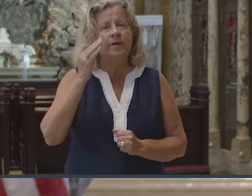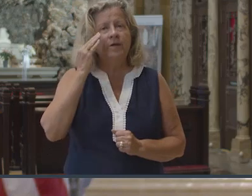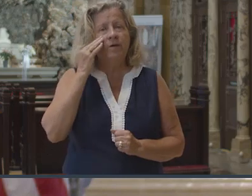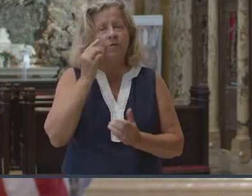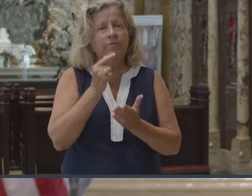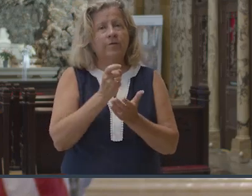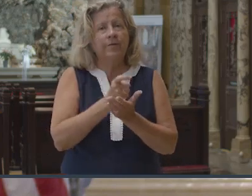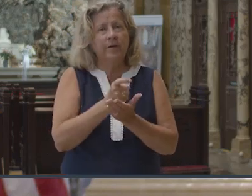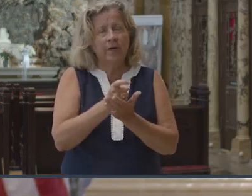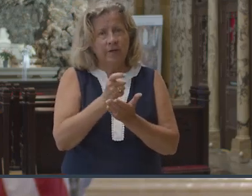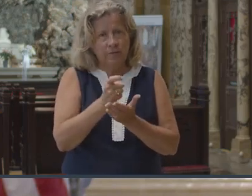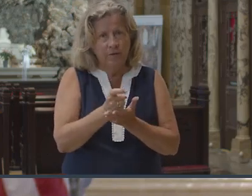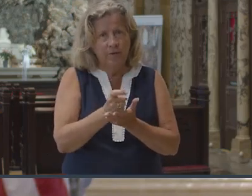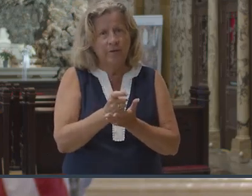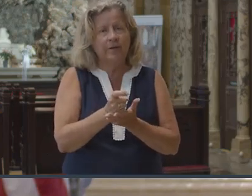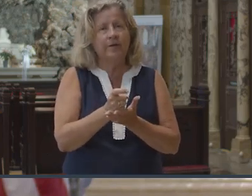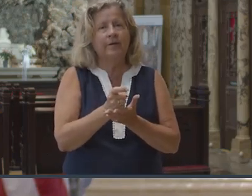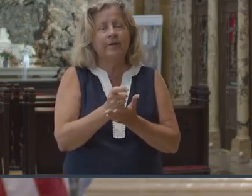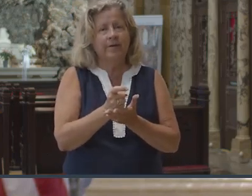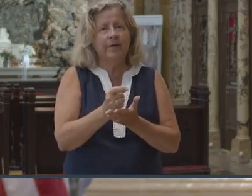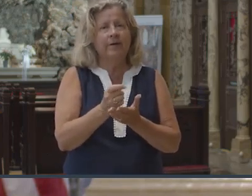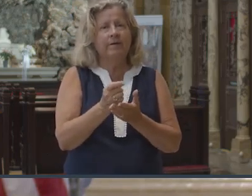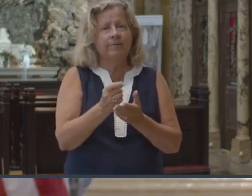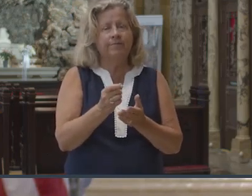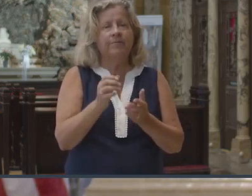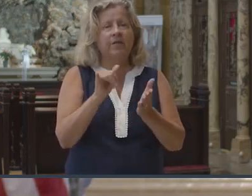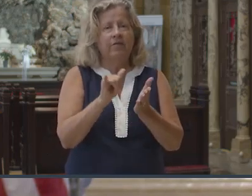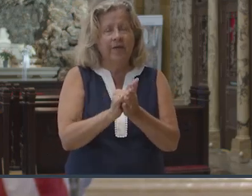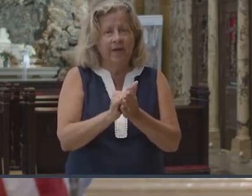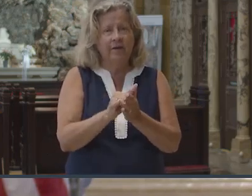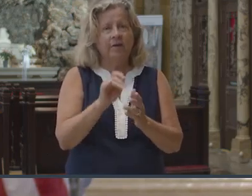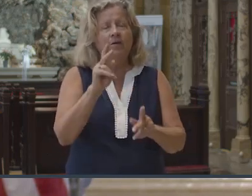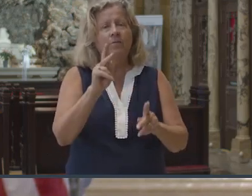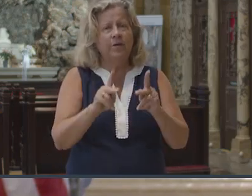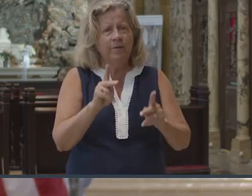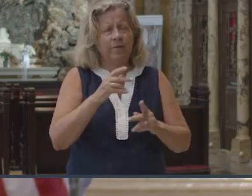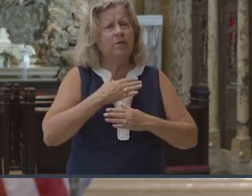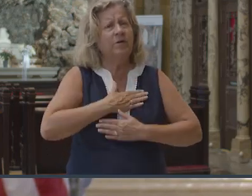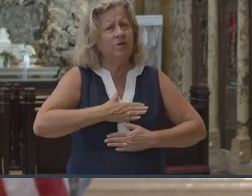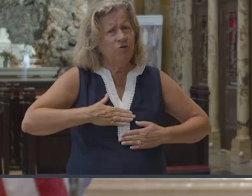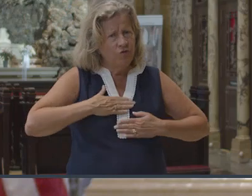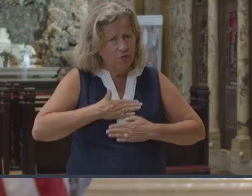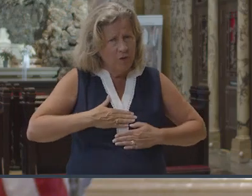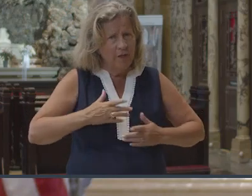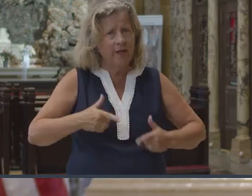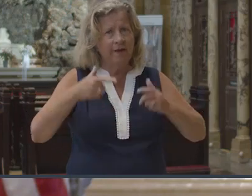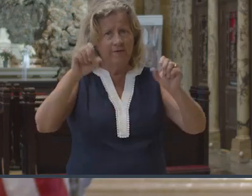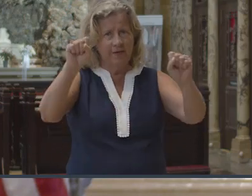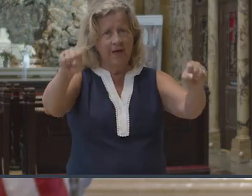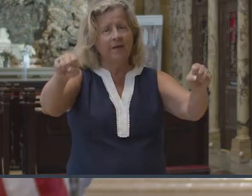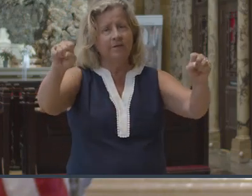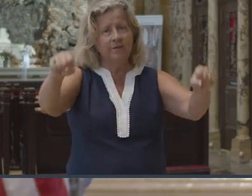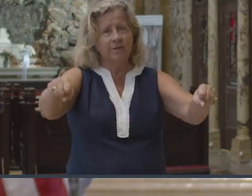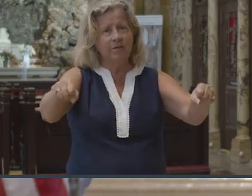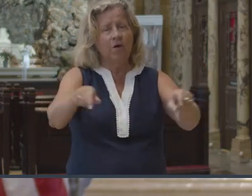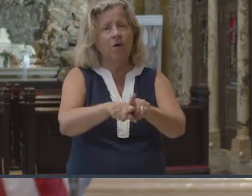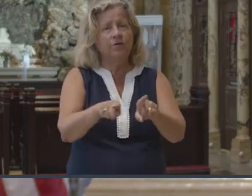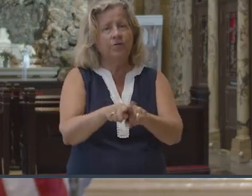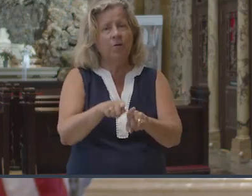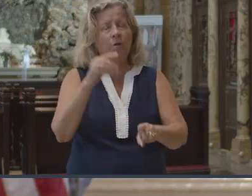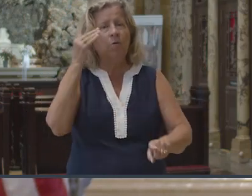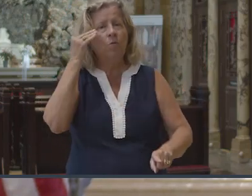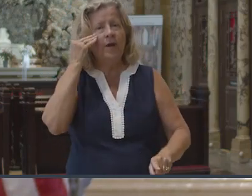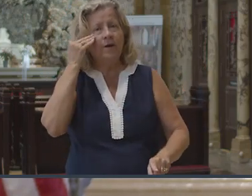that Jesus himself spent time eating and drinking with people and enjoying life. But he was also so very, very